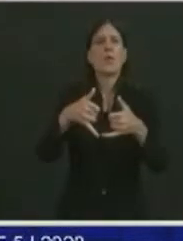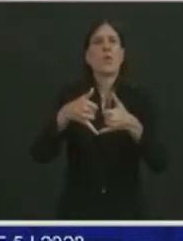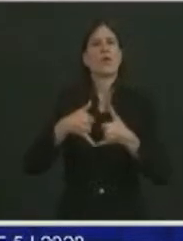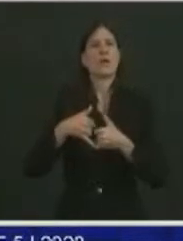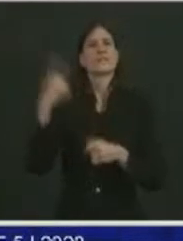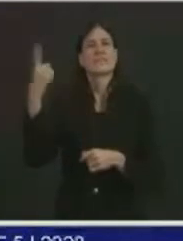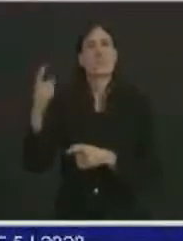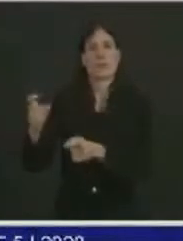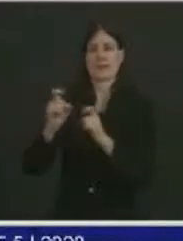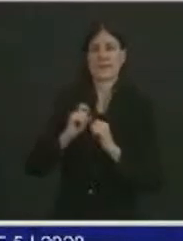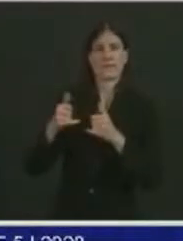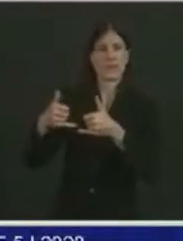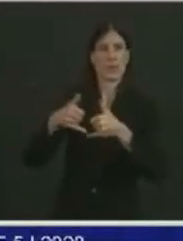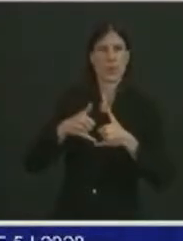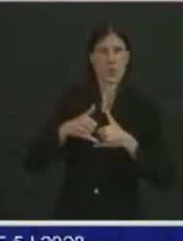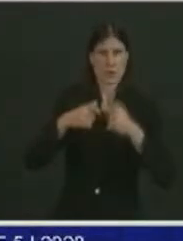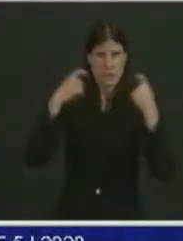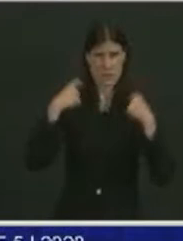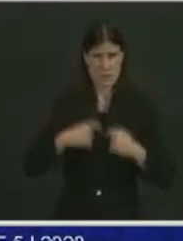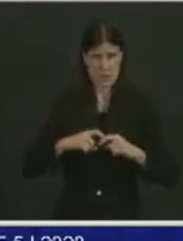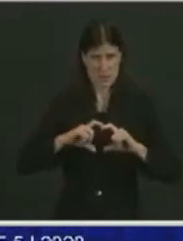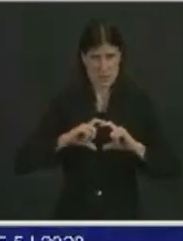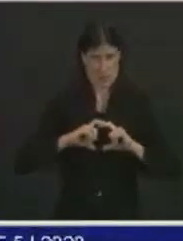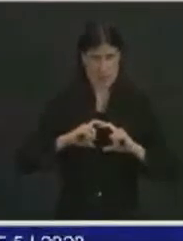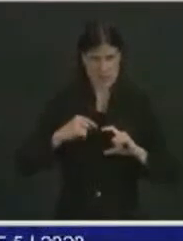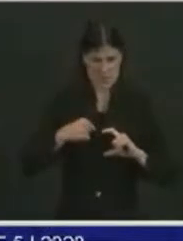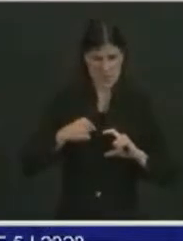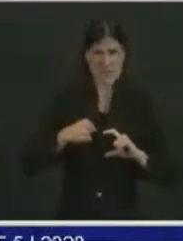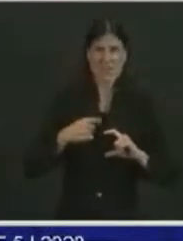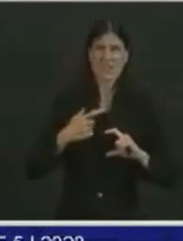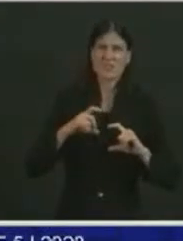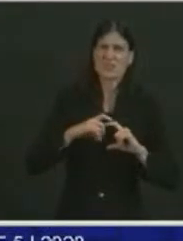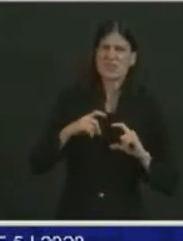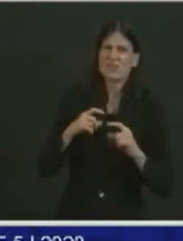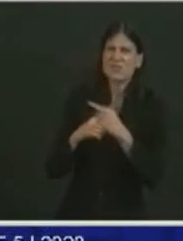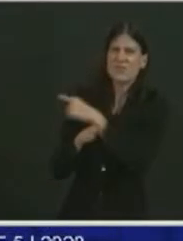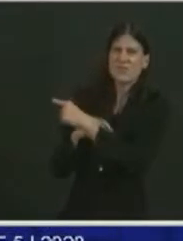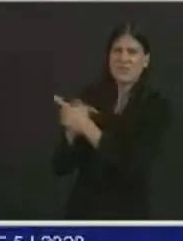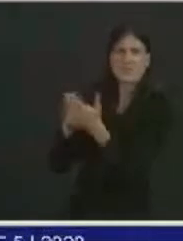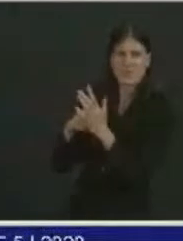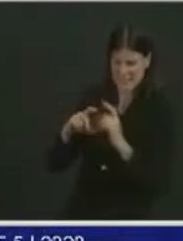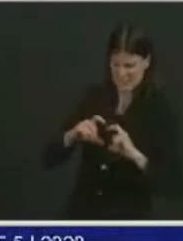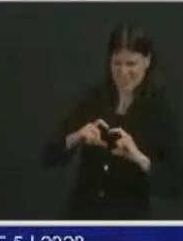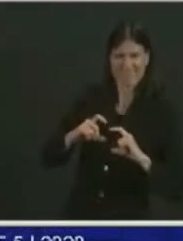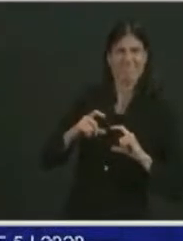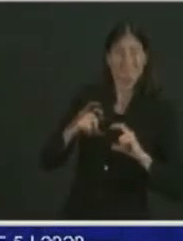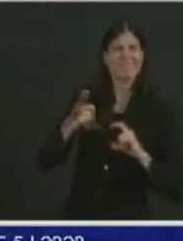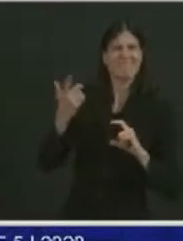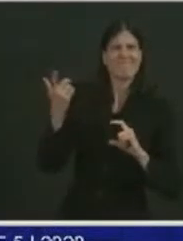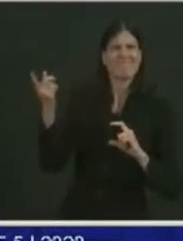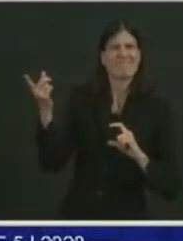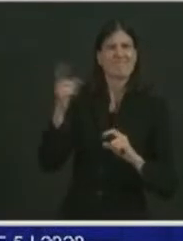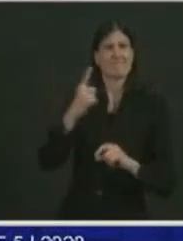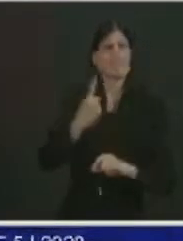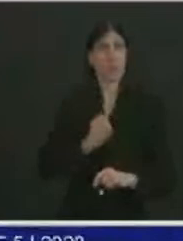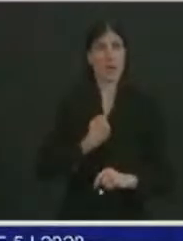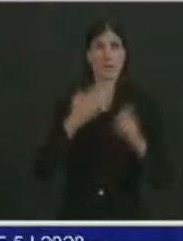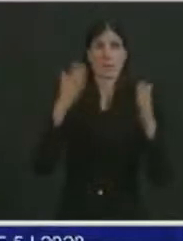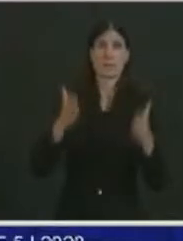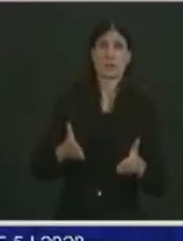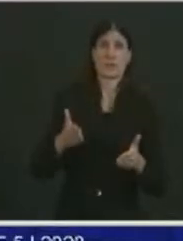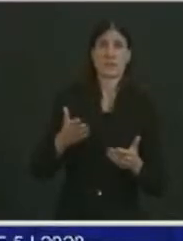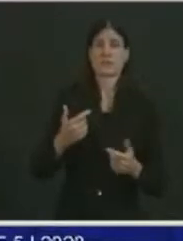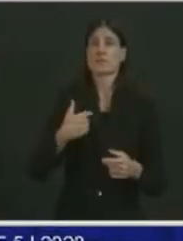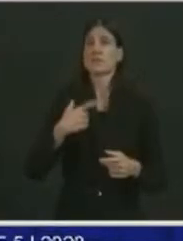Island? I'm trying to understand, I guess, the org chart, and if so, can you then single-handedly order barricades removed or